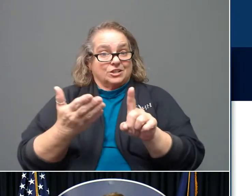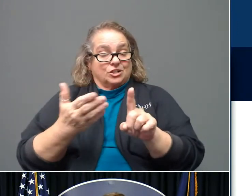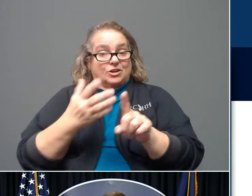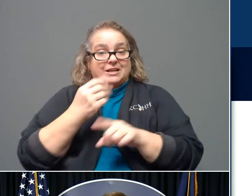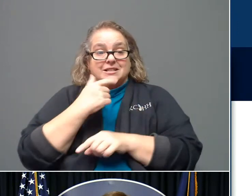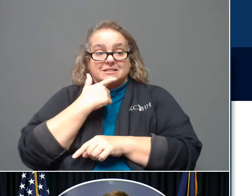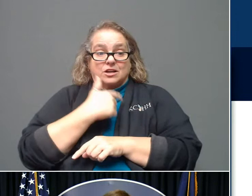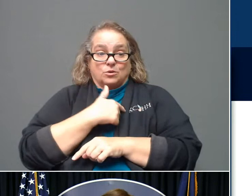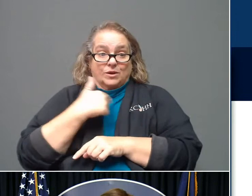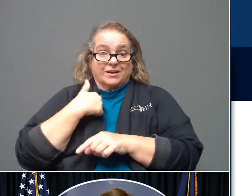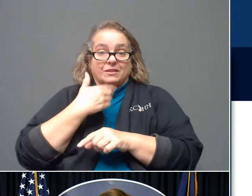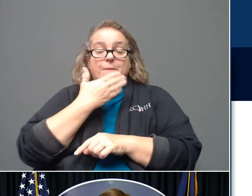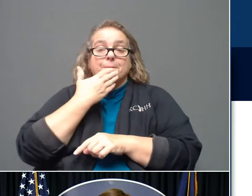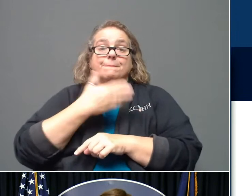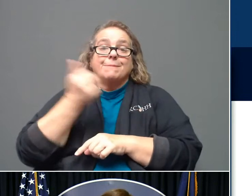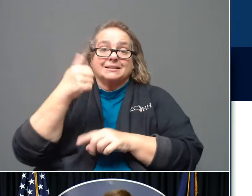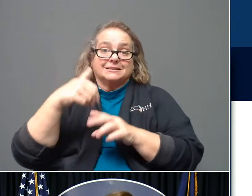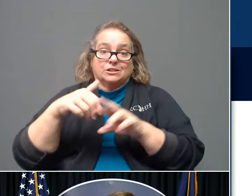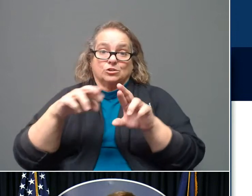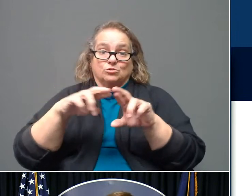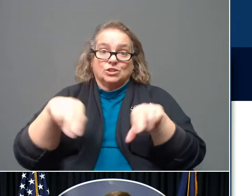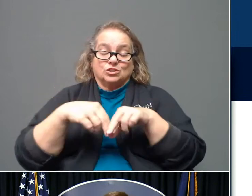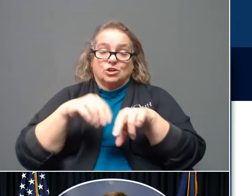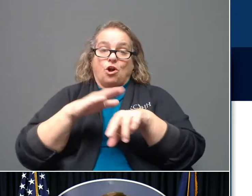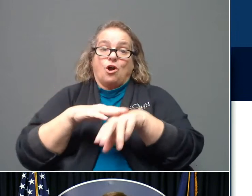on vaccinations.